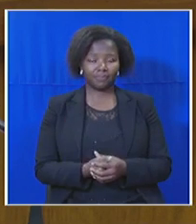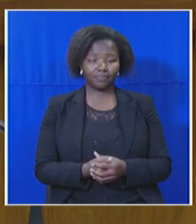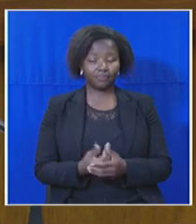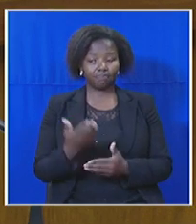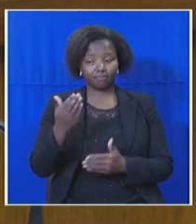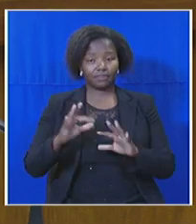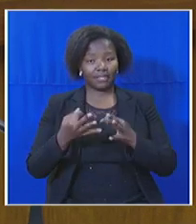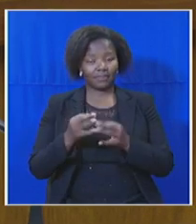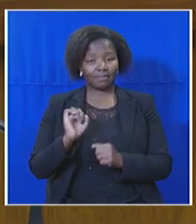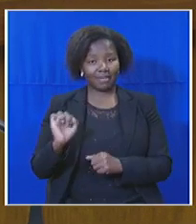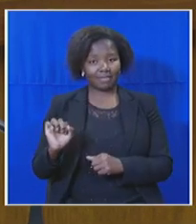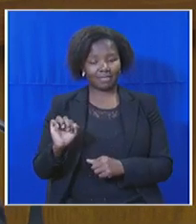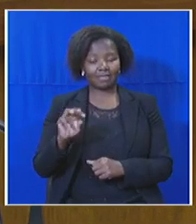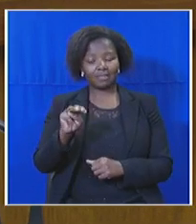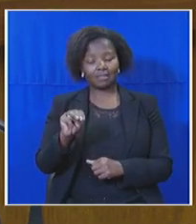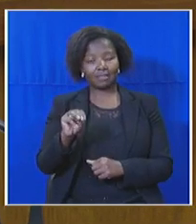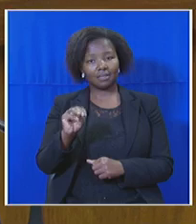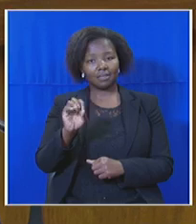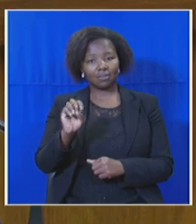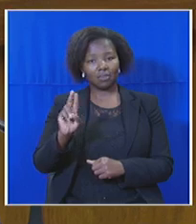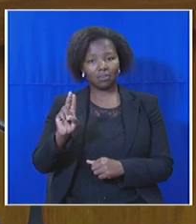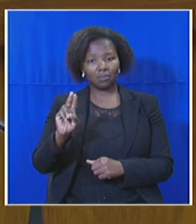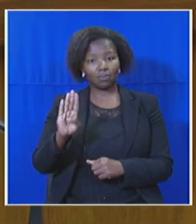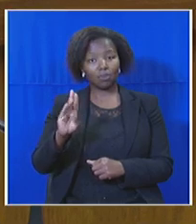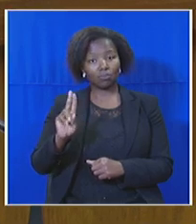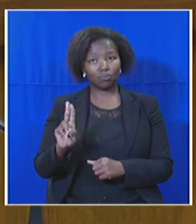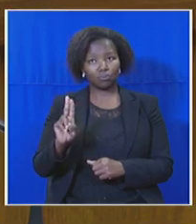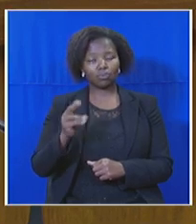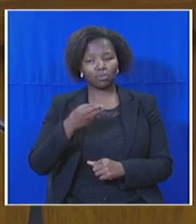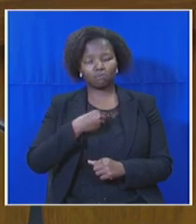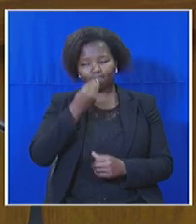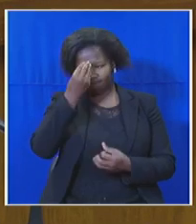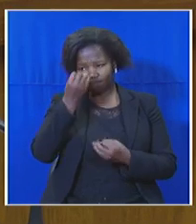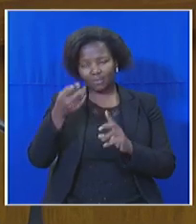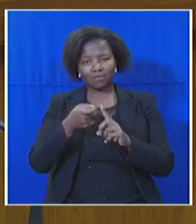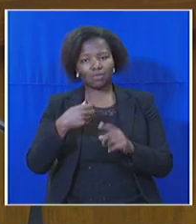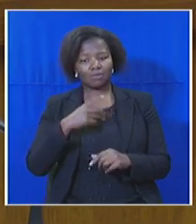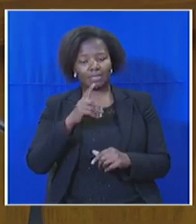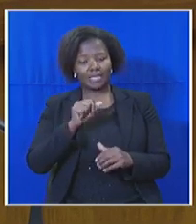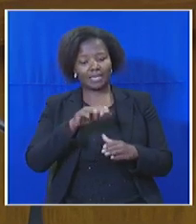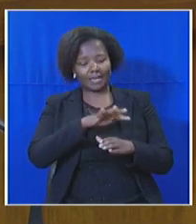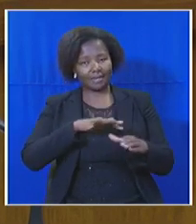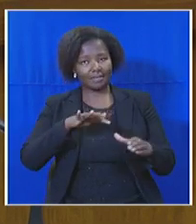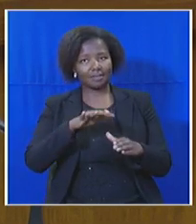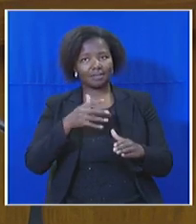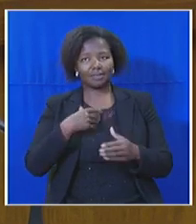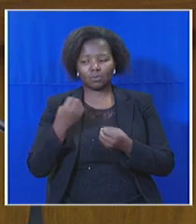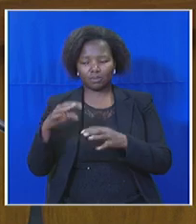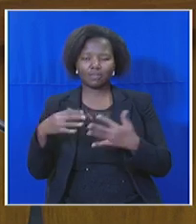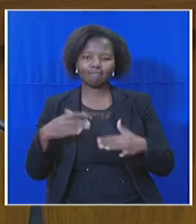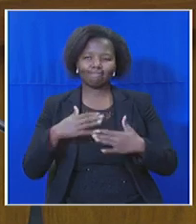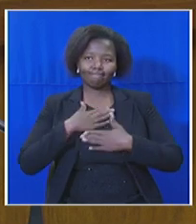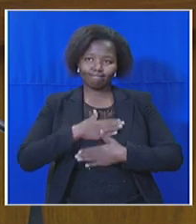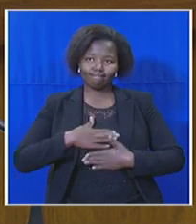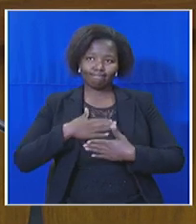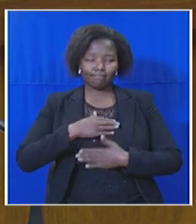family, I would like, on behalf of the Democratic Alliance family, send our deepest